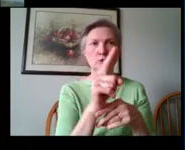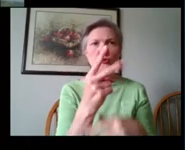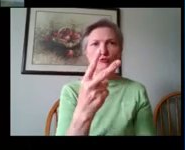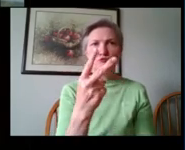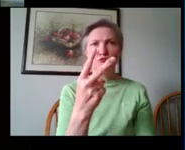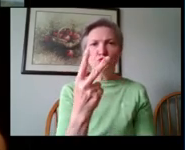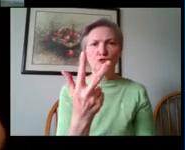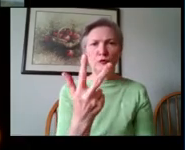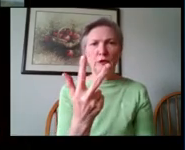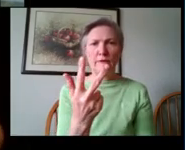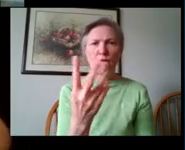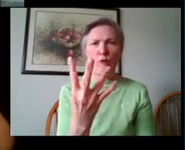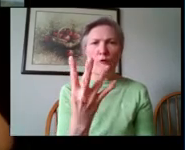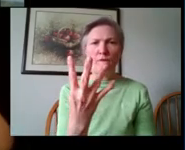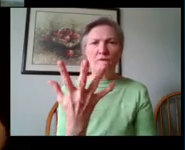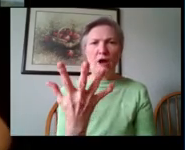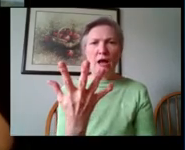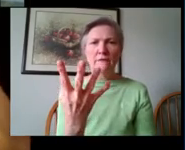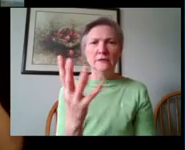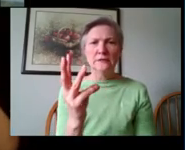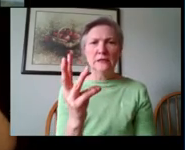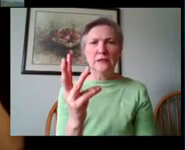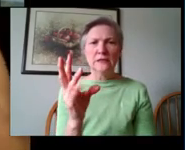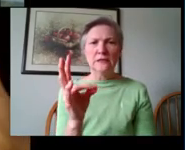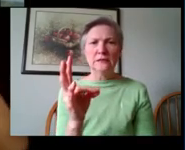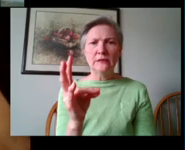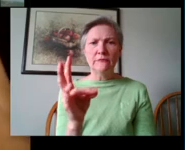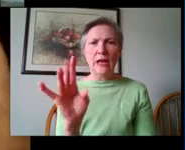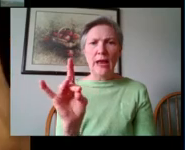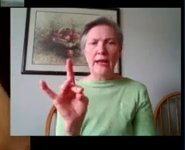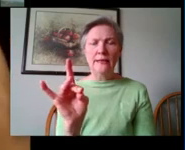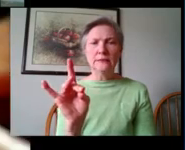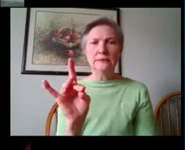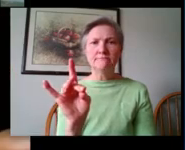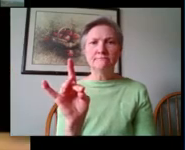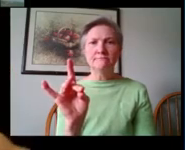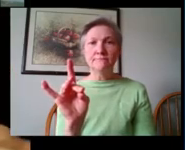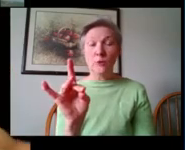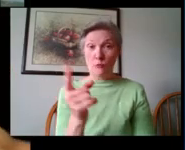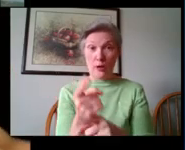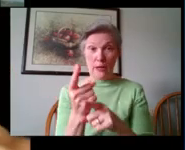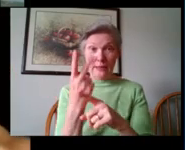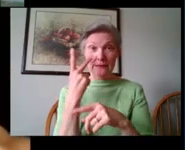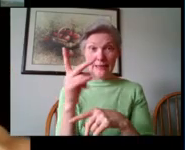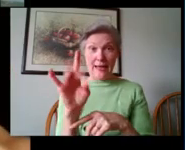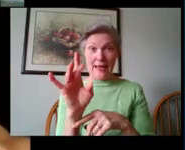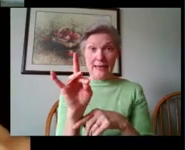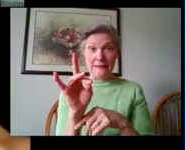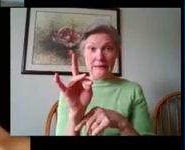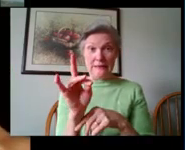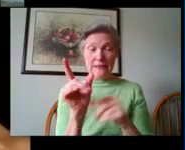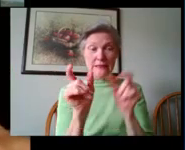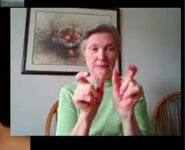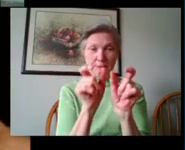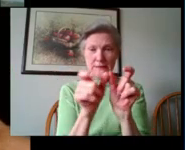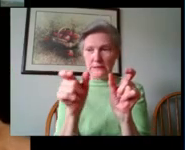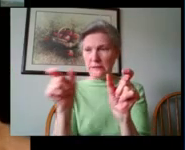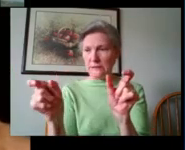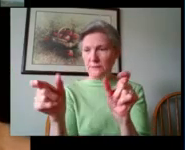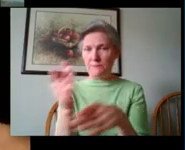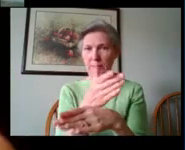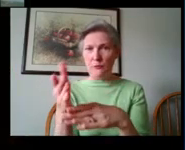2, 3, 4, 5, 6, 7, 8, right? I see 8 spaces between M